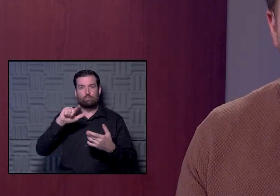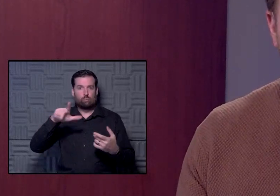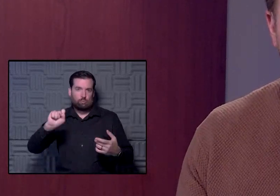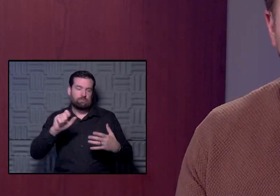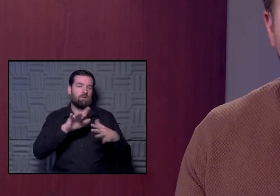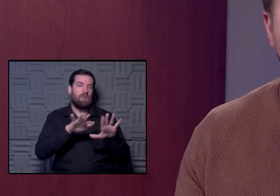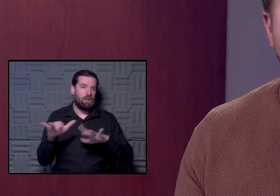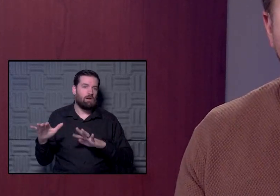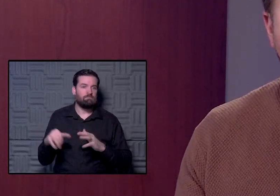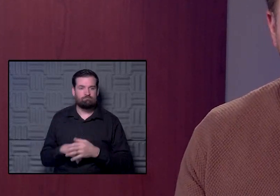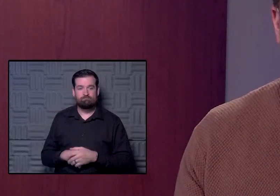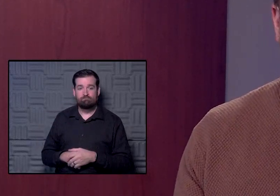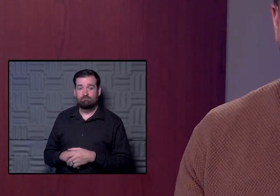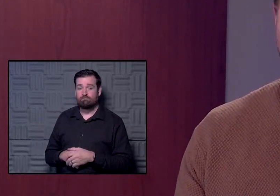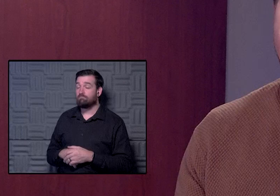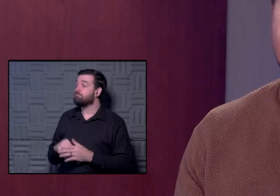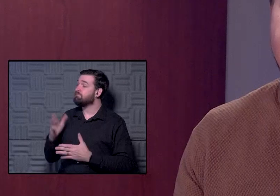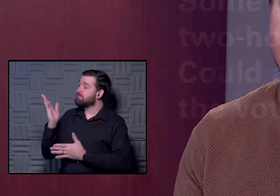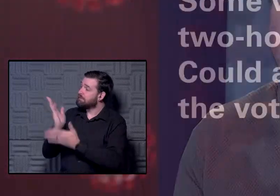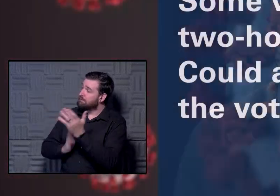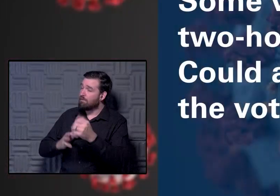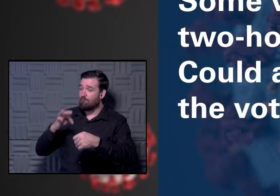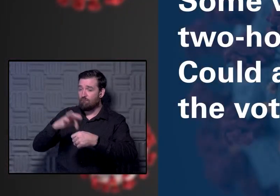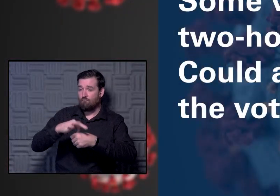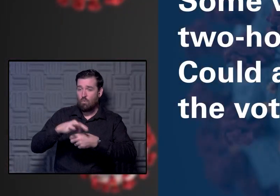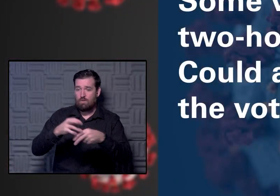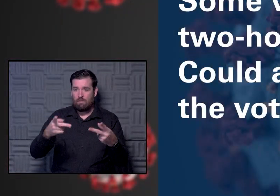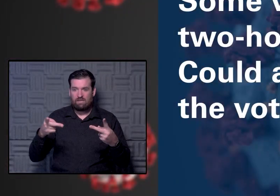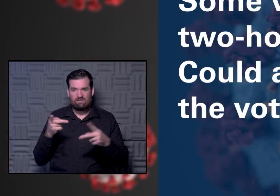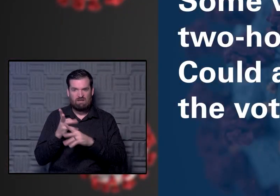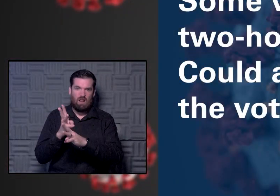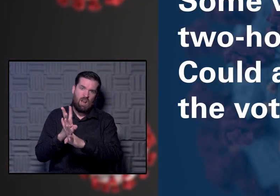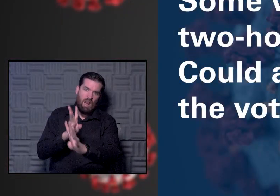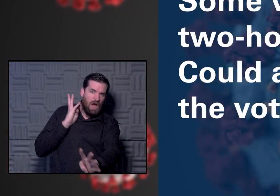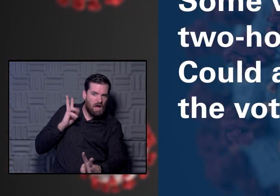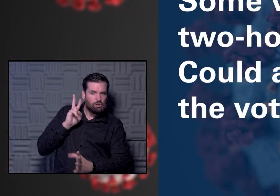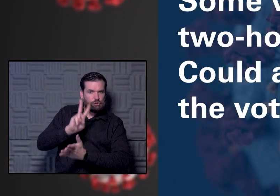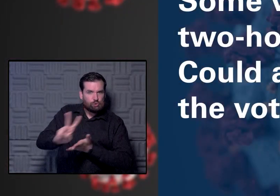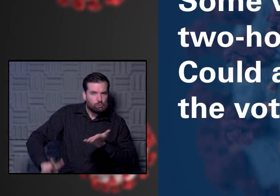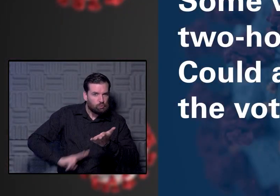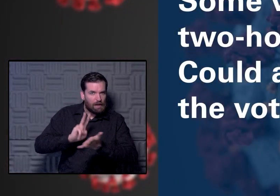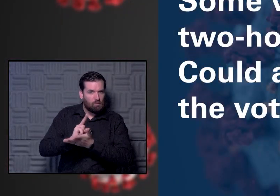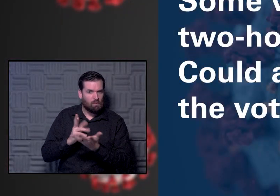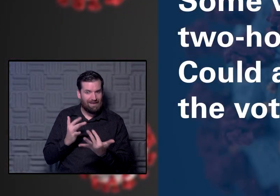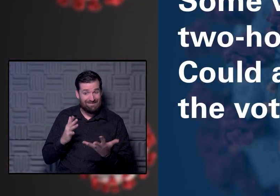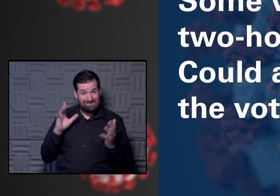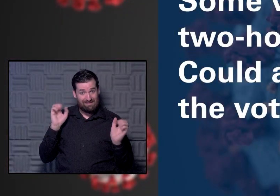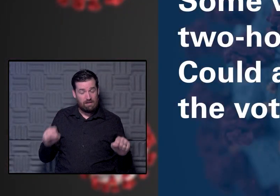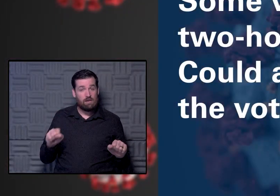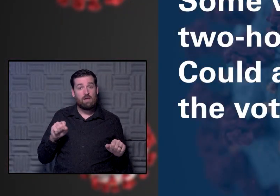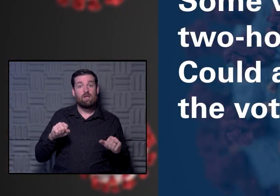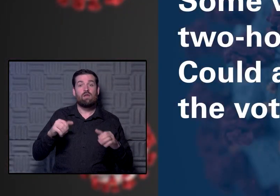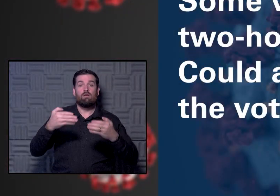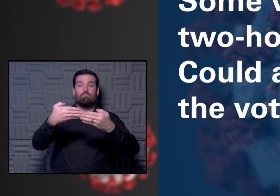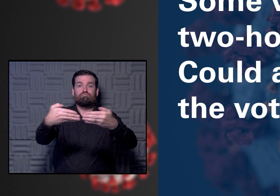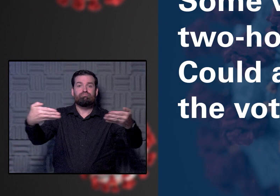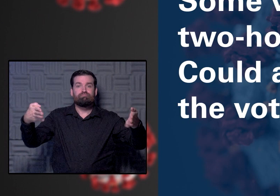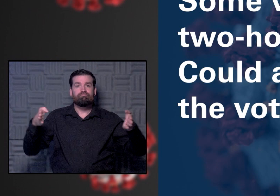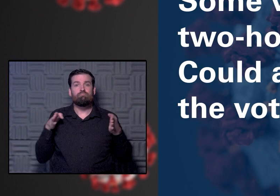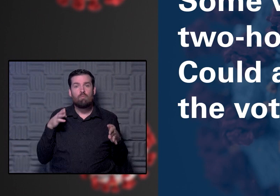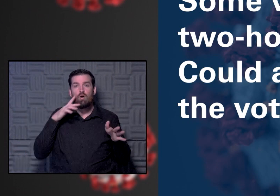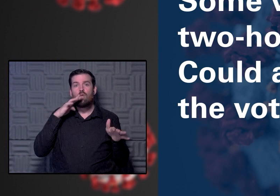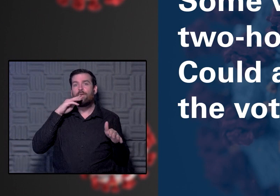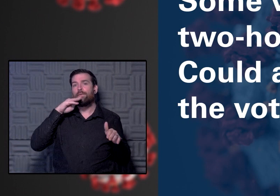use. All right, some voting places have 2-hour waits. Is that safe, and could a breath cloud hang in the voting